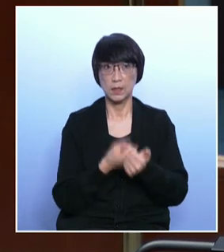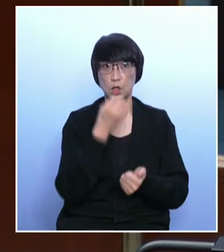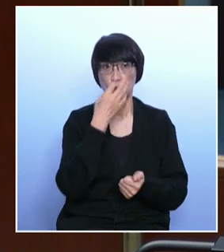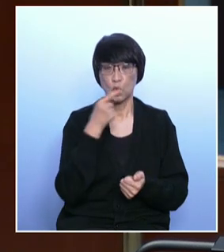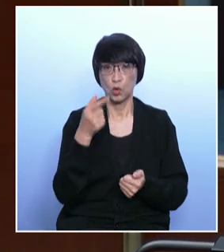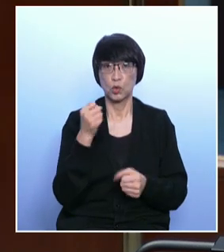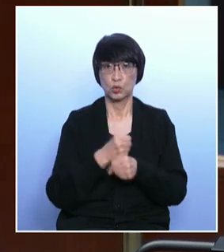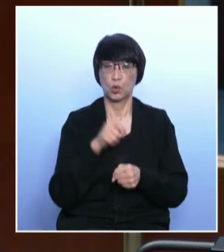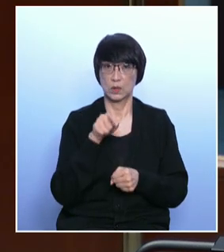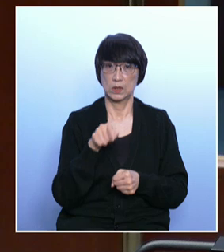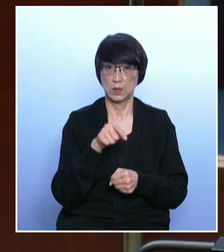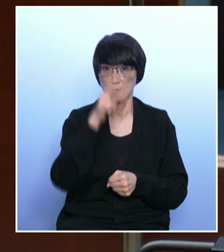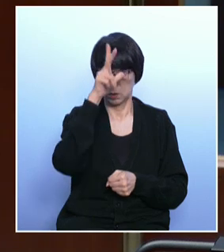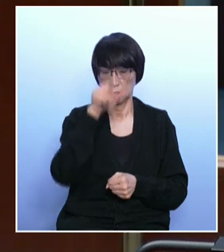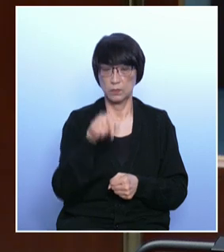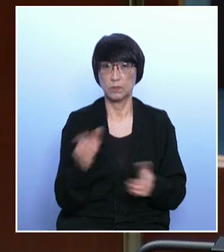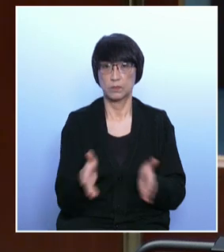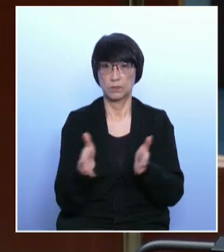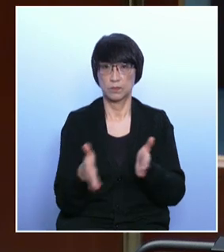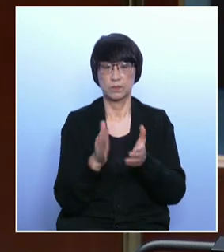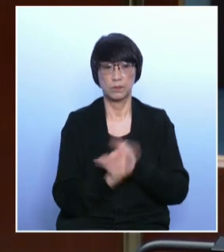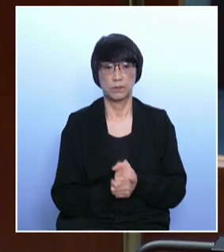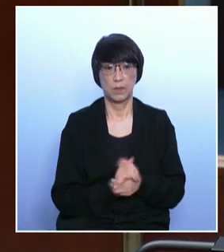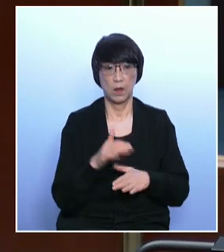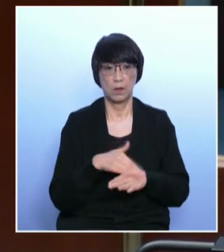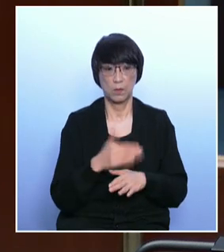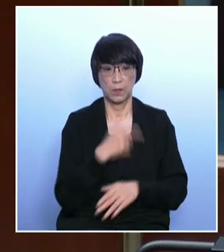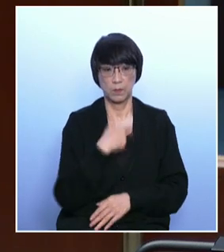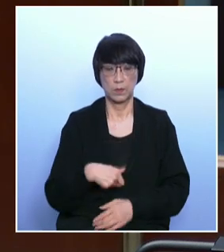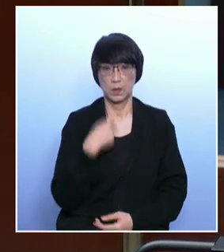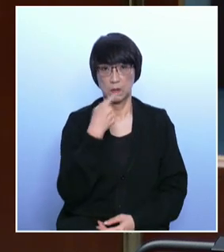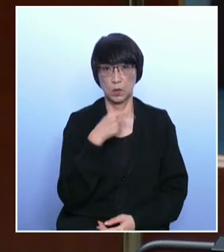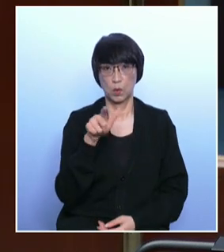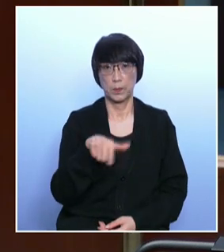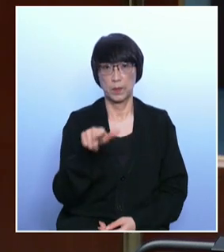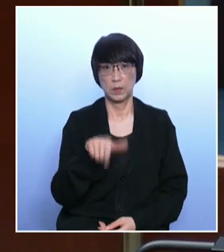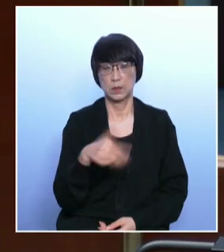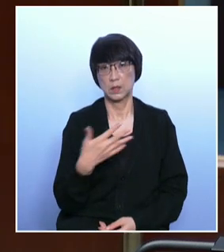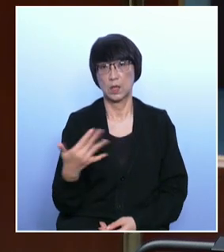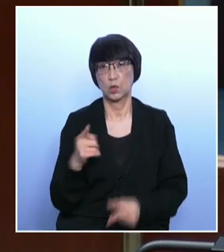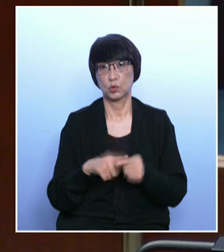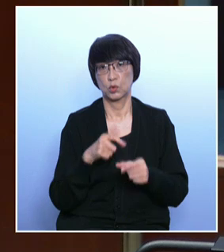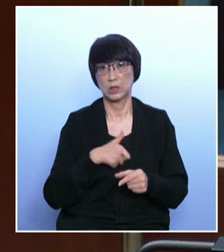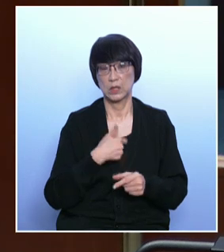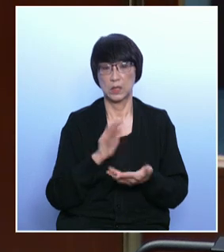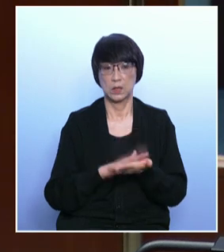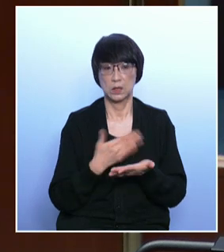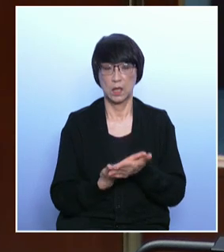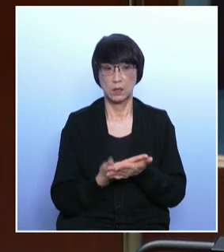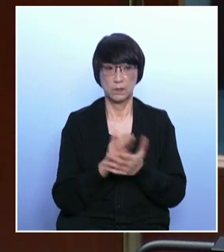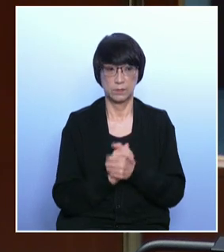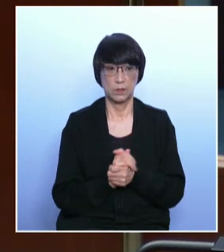First of all, I recognize the government's efforts in taking forward this initiative at full pelt. There are